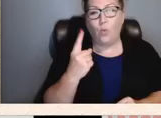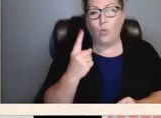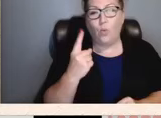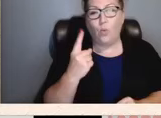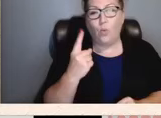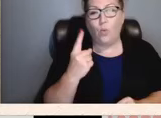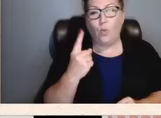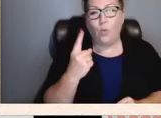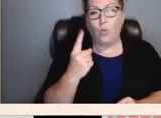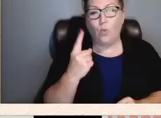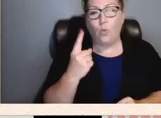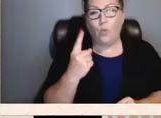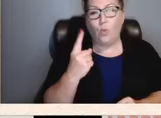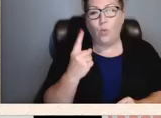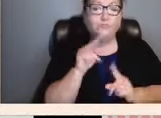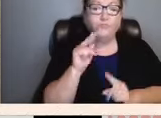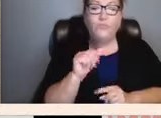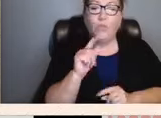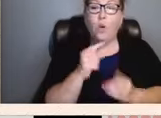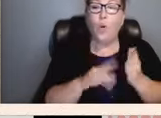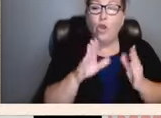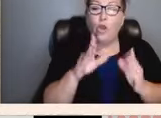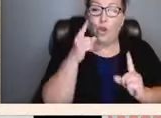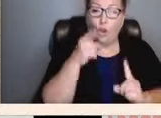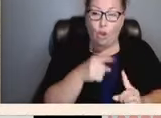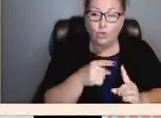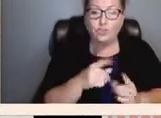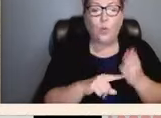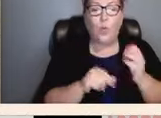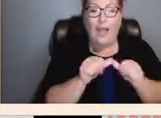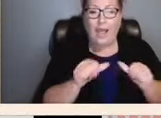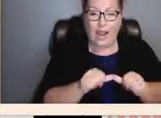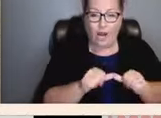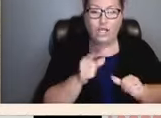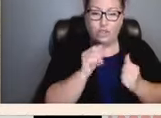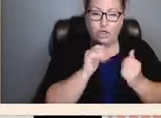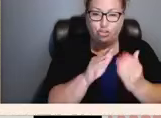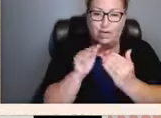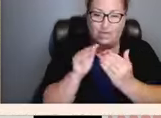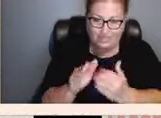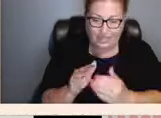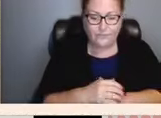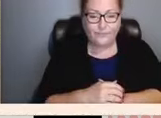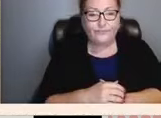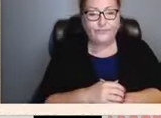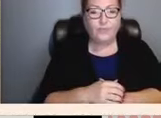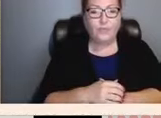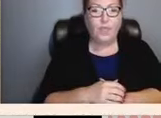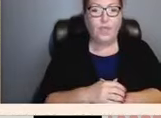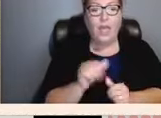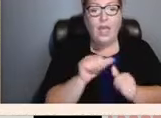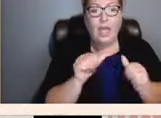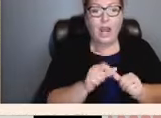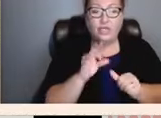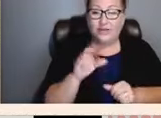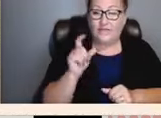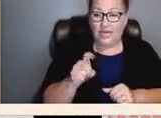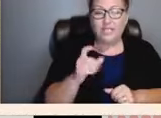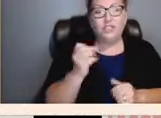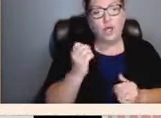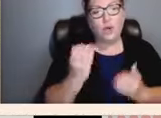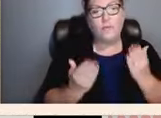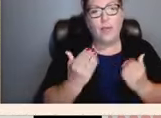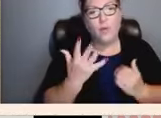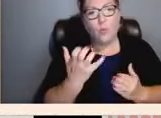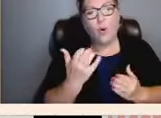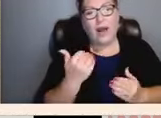you're looking at what your goals are, what areas you are addressing, areas of need. So you might want to have subgroups working